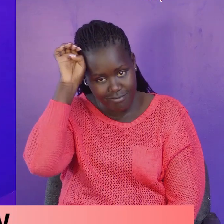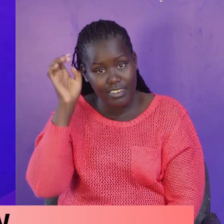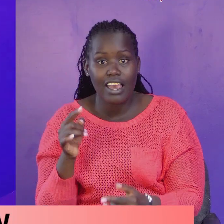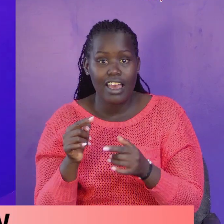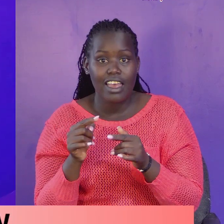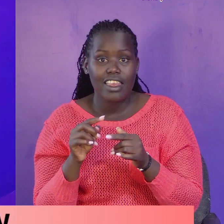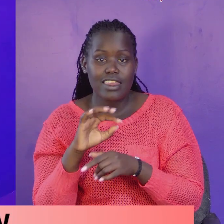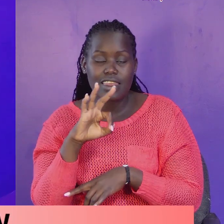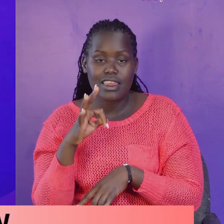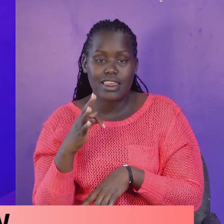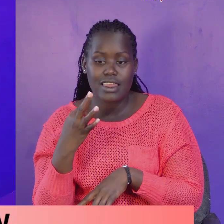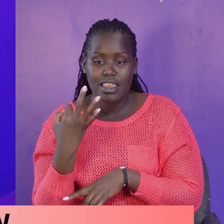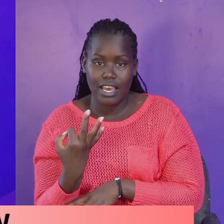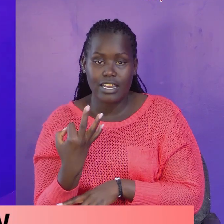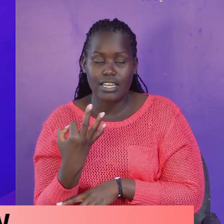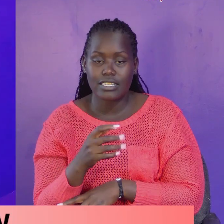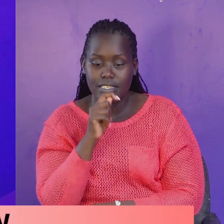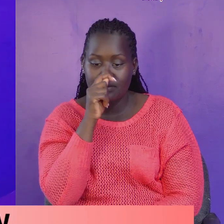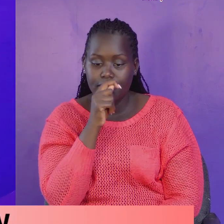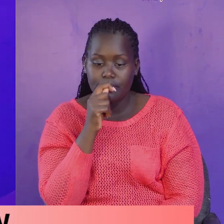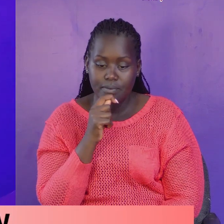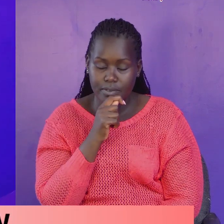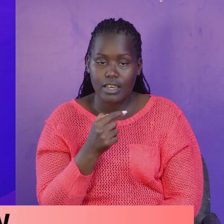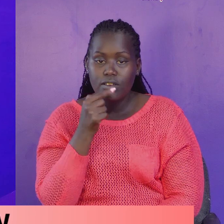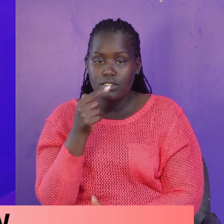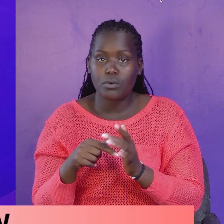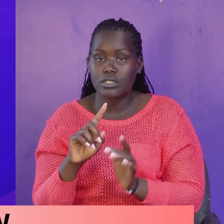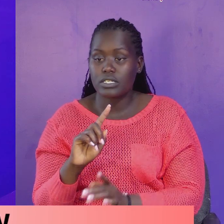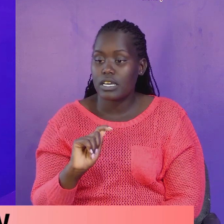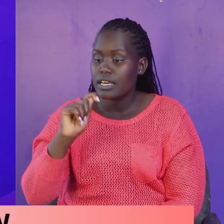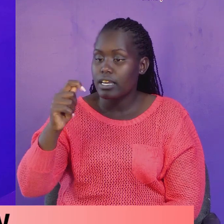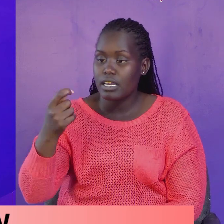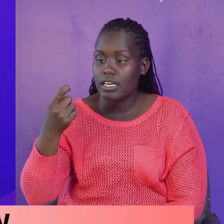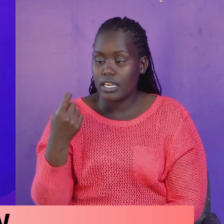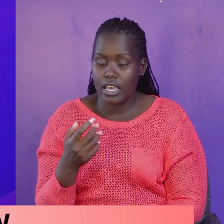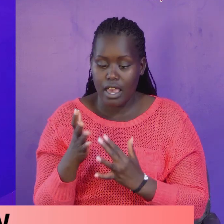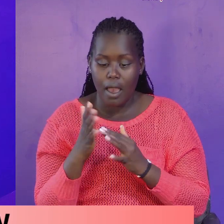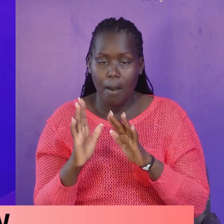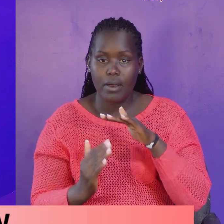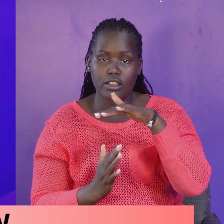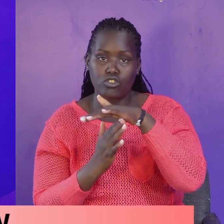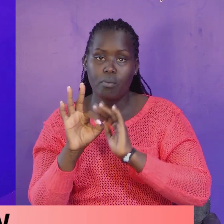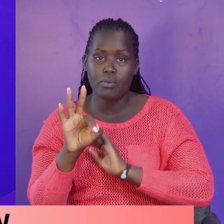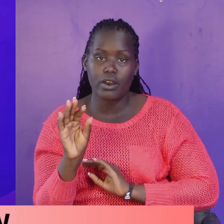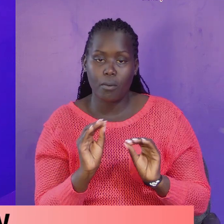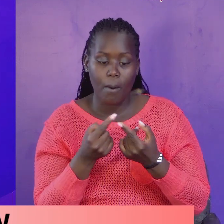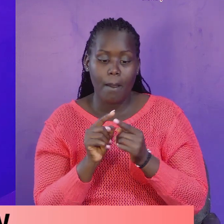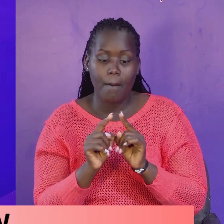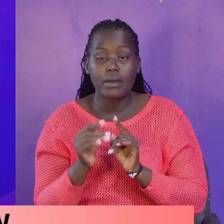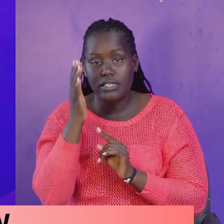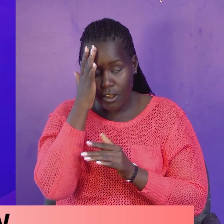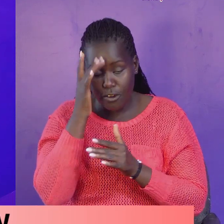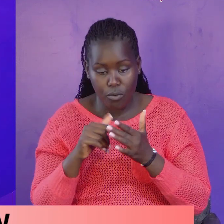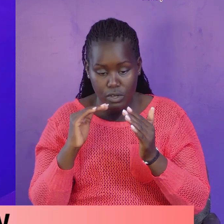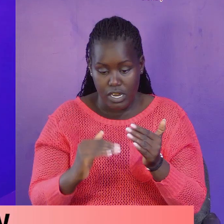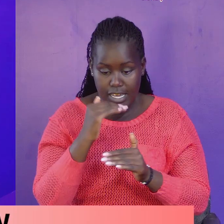Ugandan. Tanzanian. So we will say Kenya was not among the top three, but I know the next time